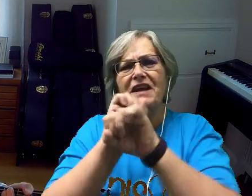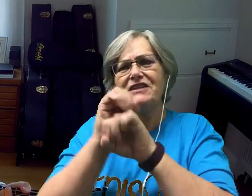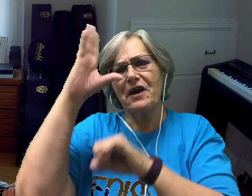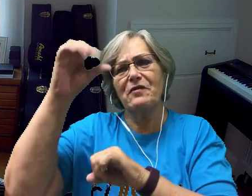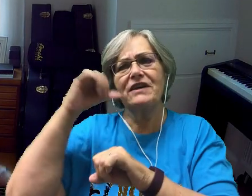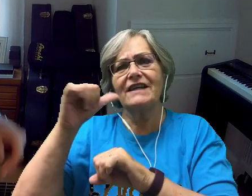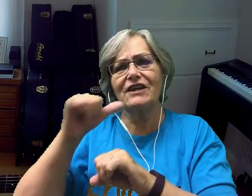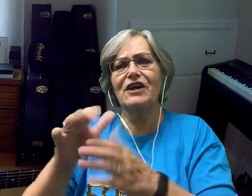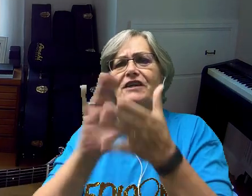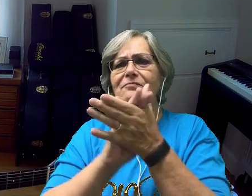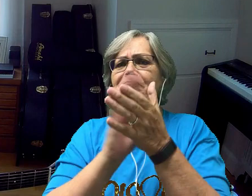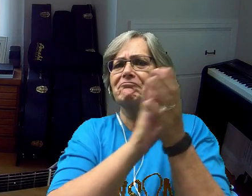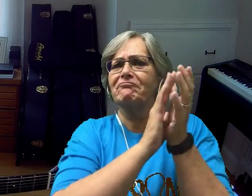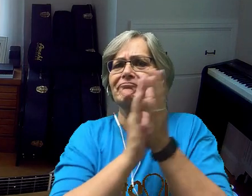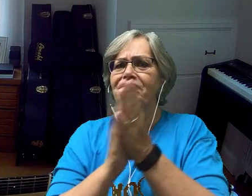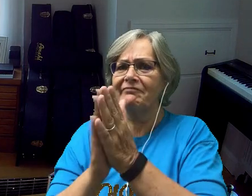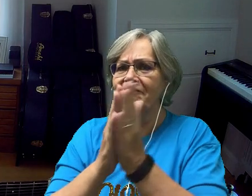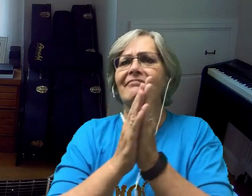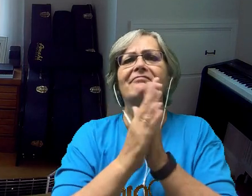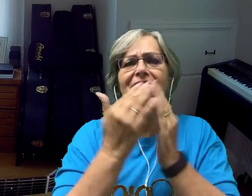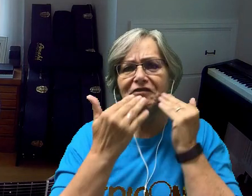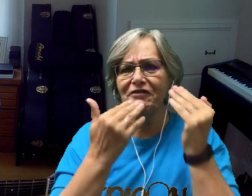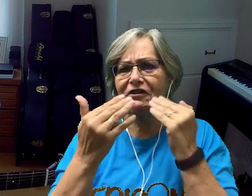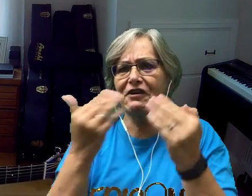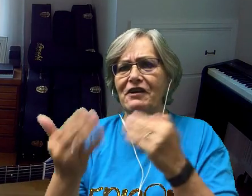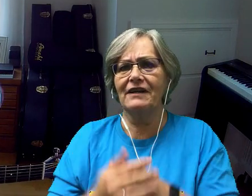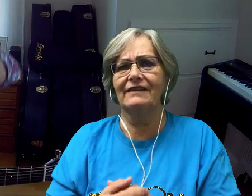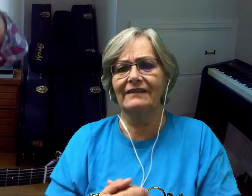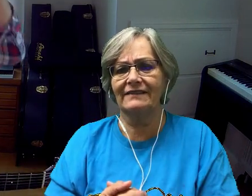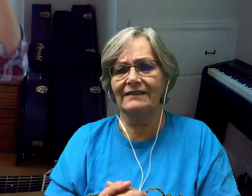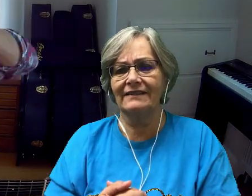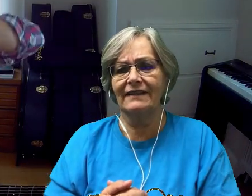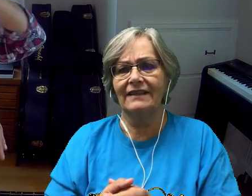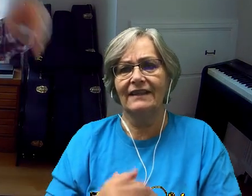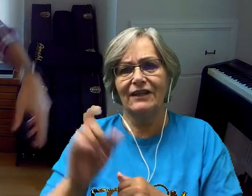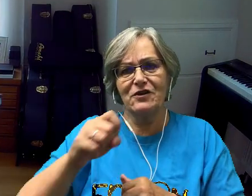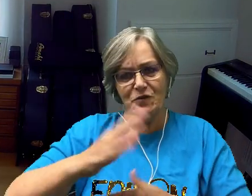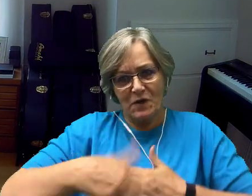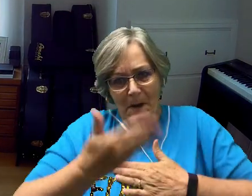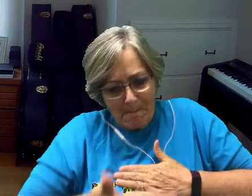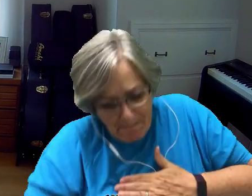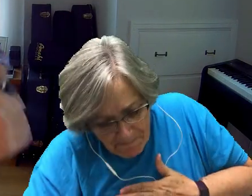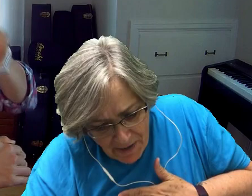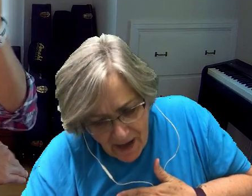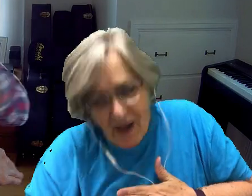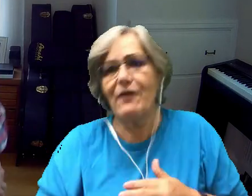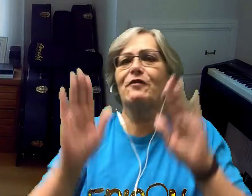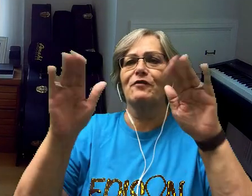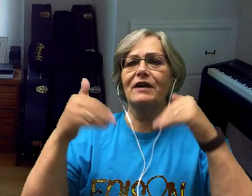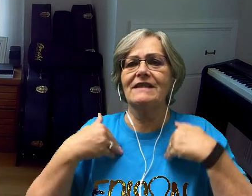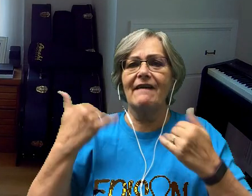Great job, boys and girls. Give yourselves a round of applause. Maybe take a fancy bow.